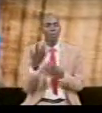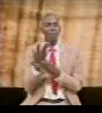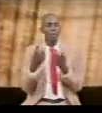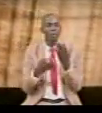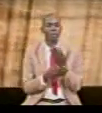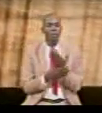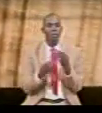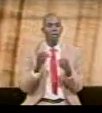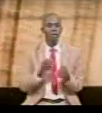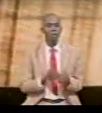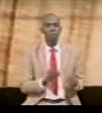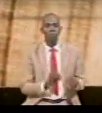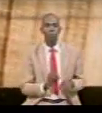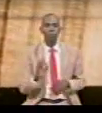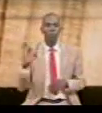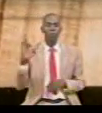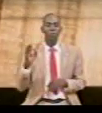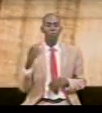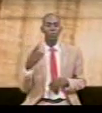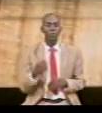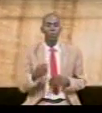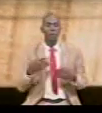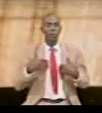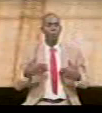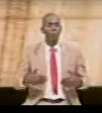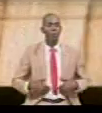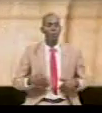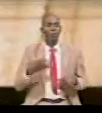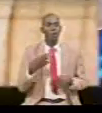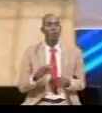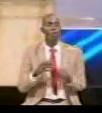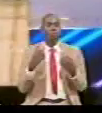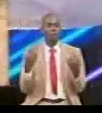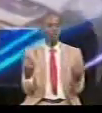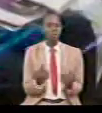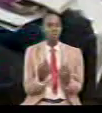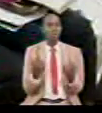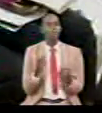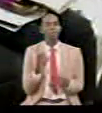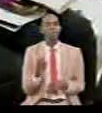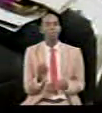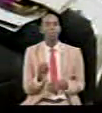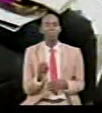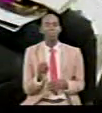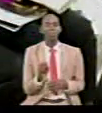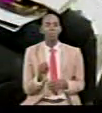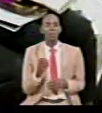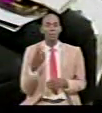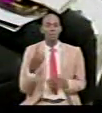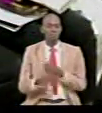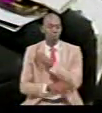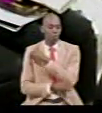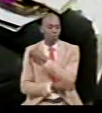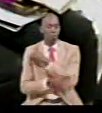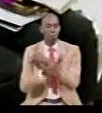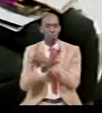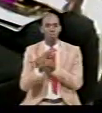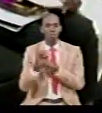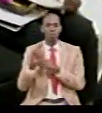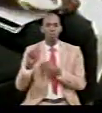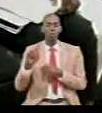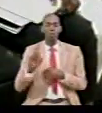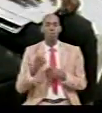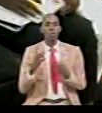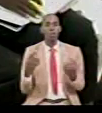hands, in putting off the body of sins, the root of sin,